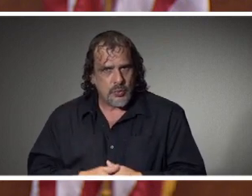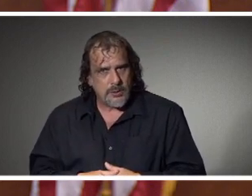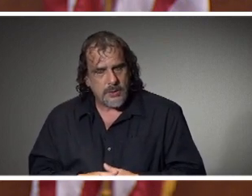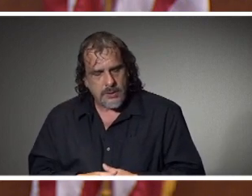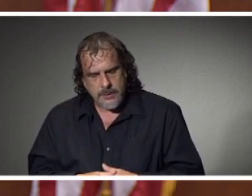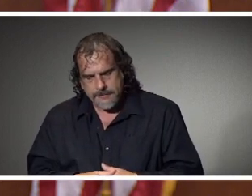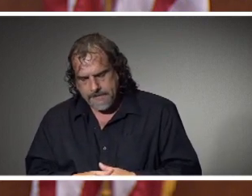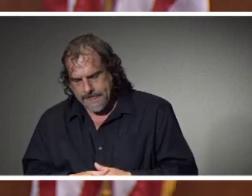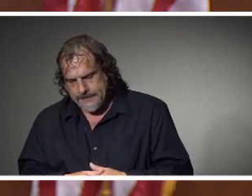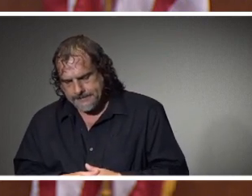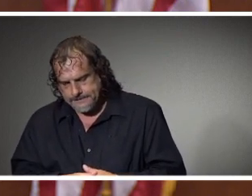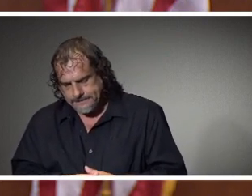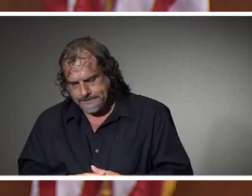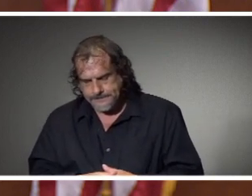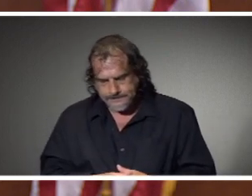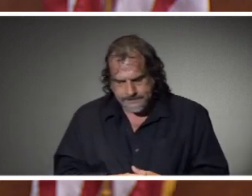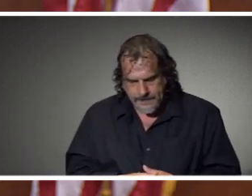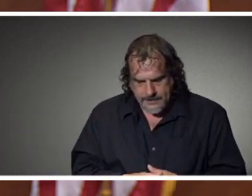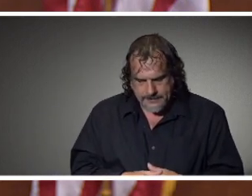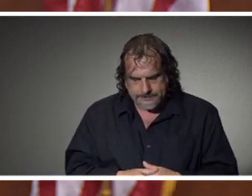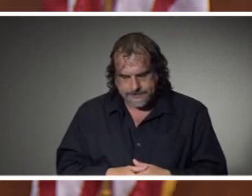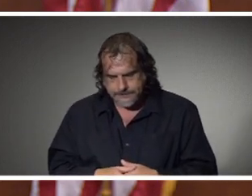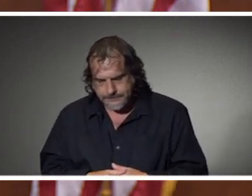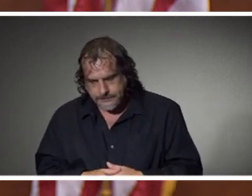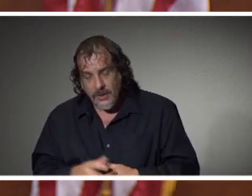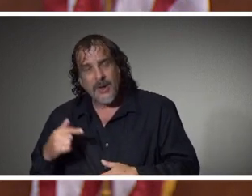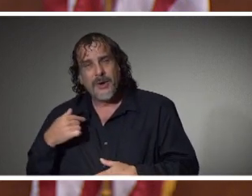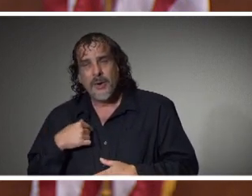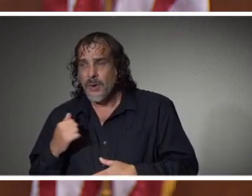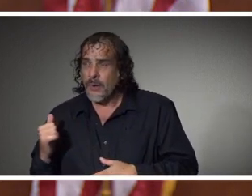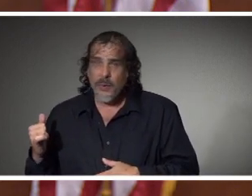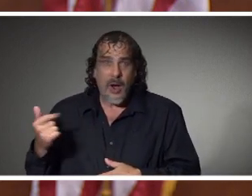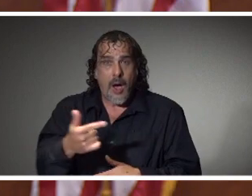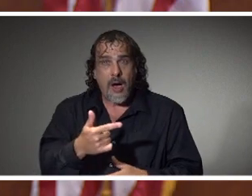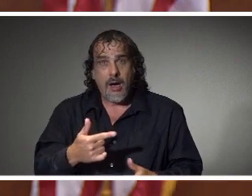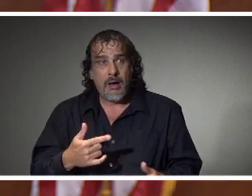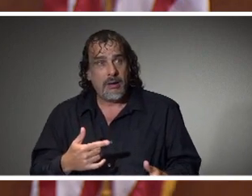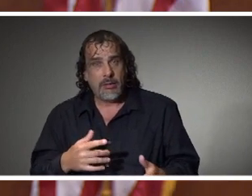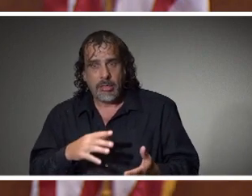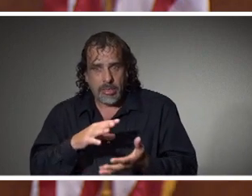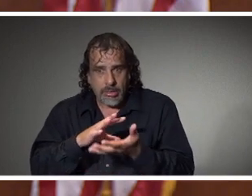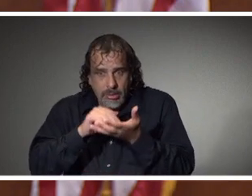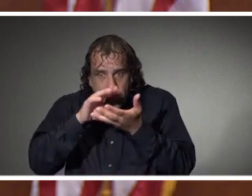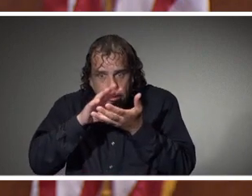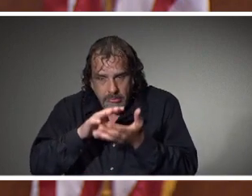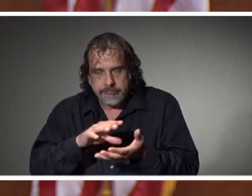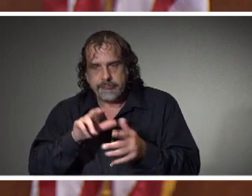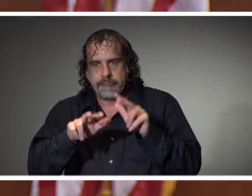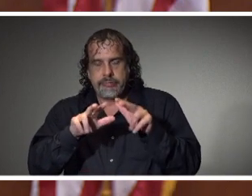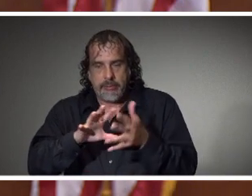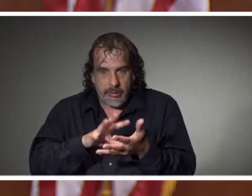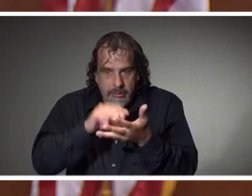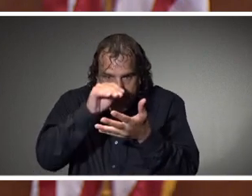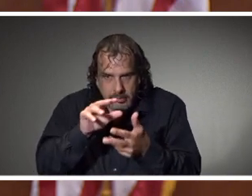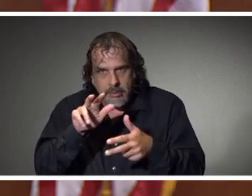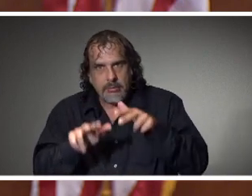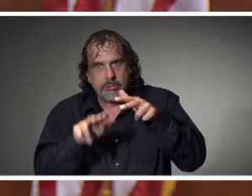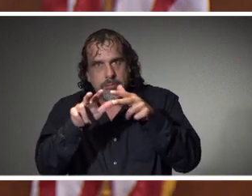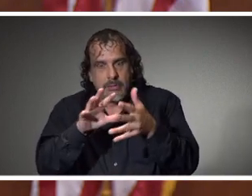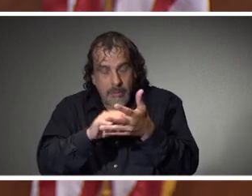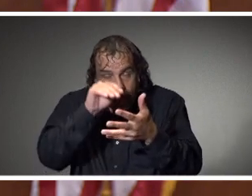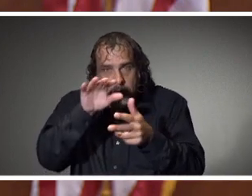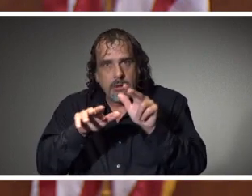becoming, and admittedly, we're all learning through a very difficult situation, but I think